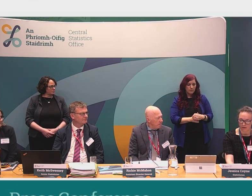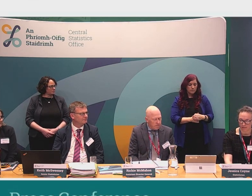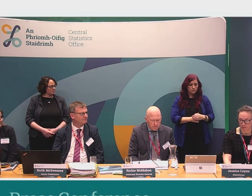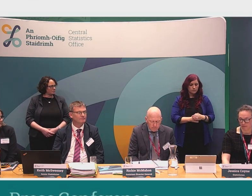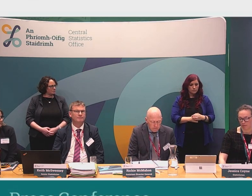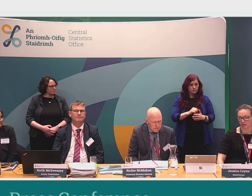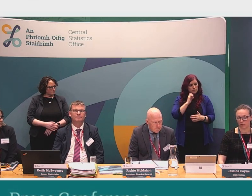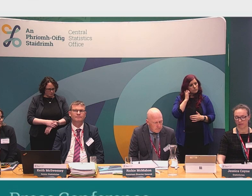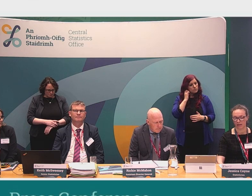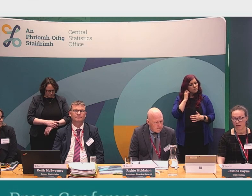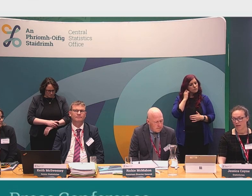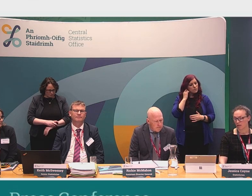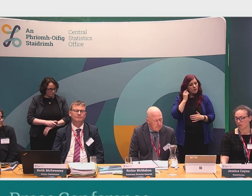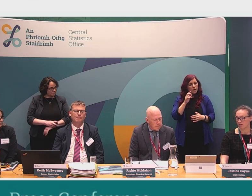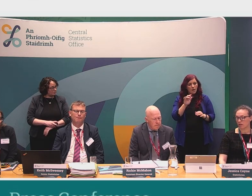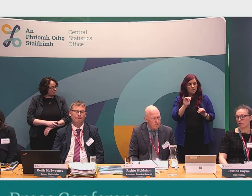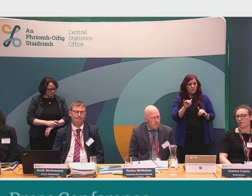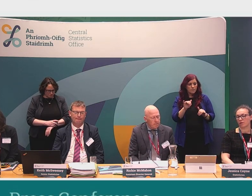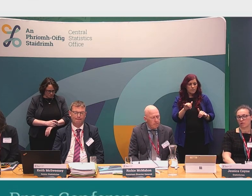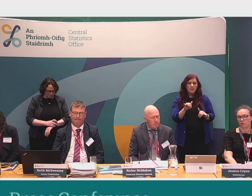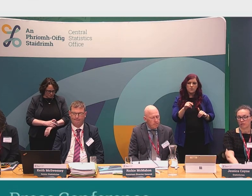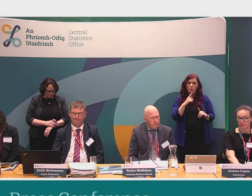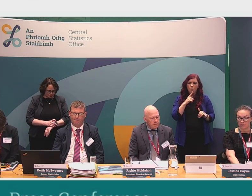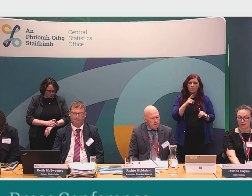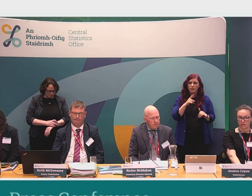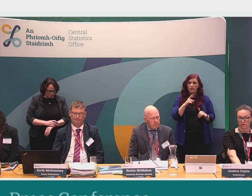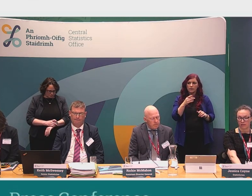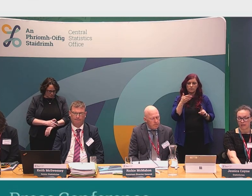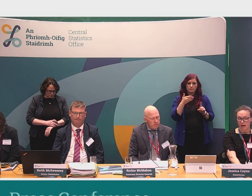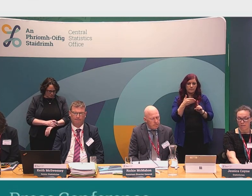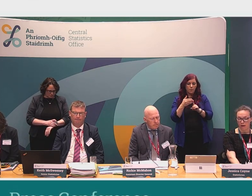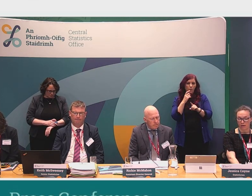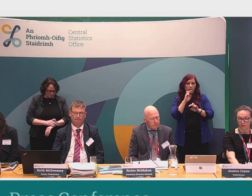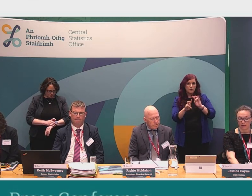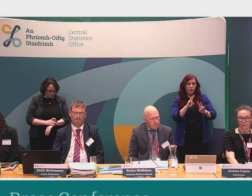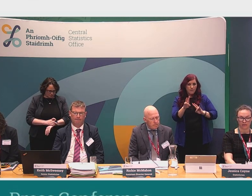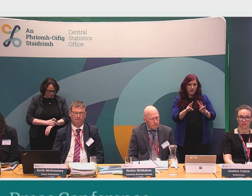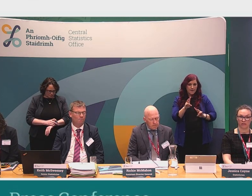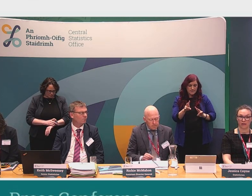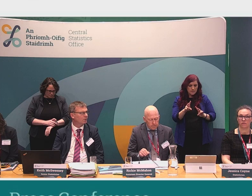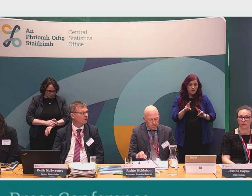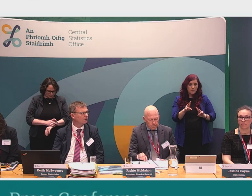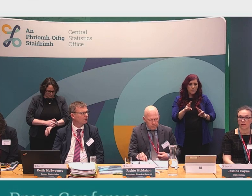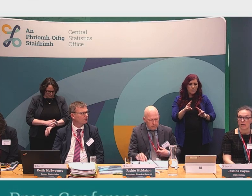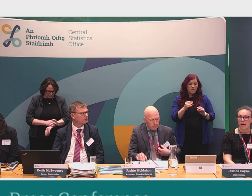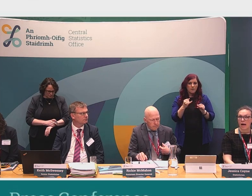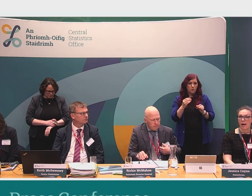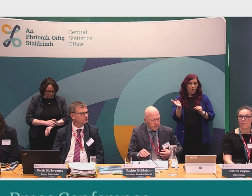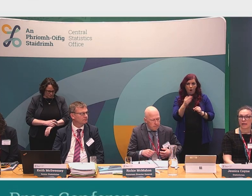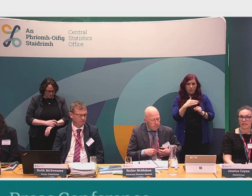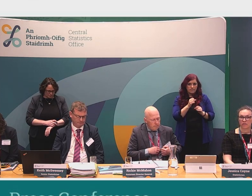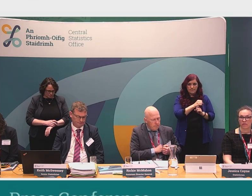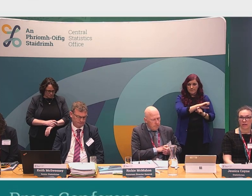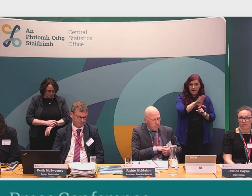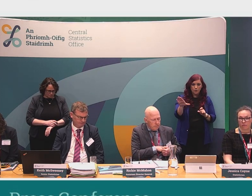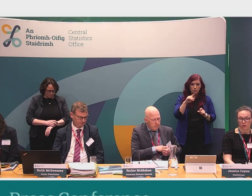I'll give a bit of information around that. So generally for our social statistics surveys, our sampling is done at a household level, and